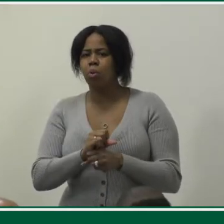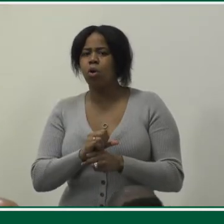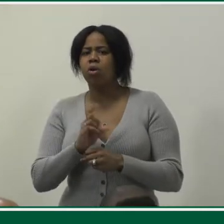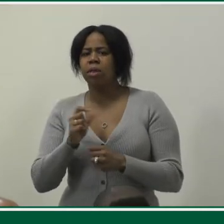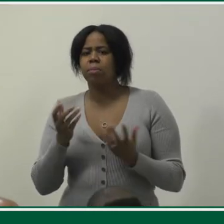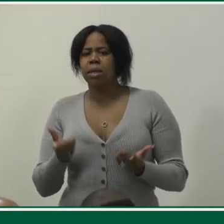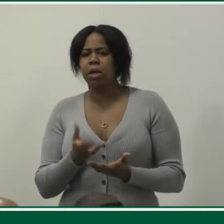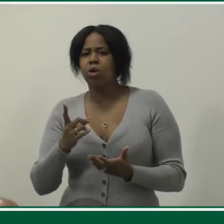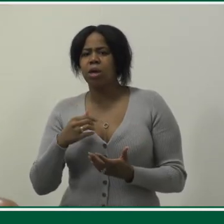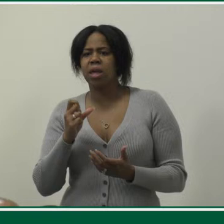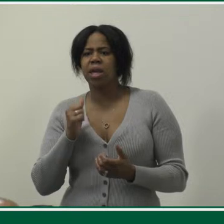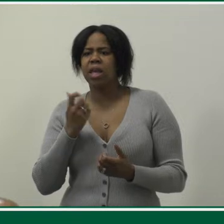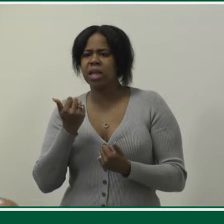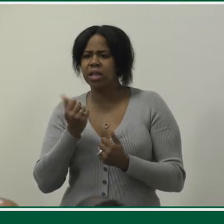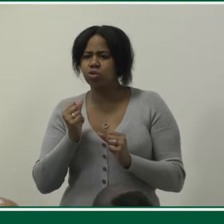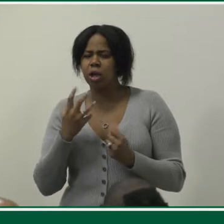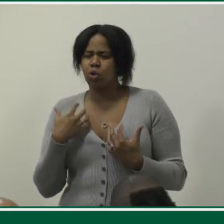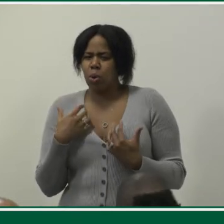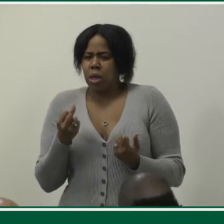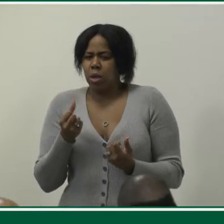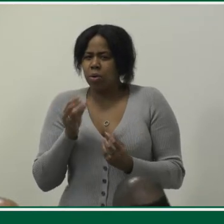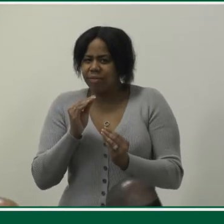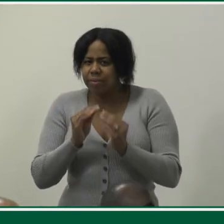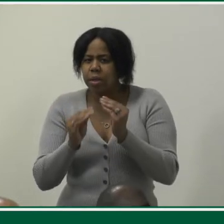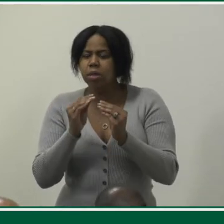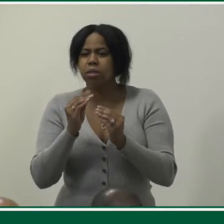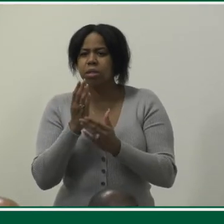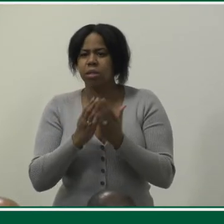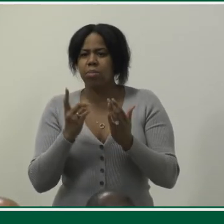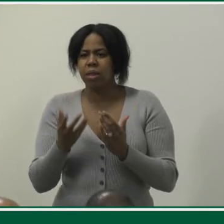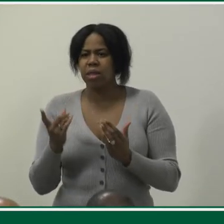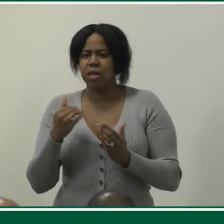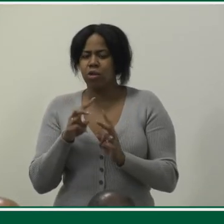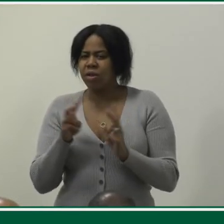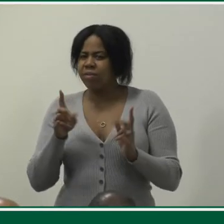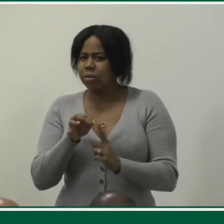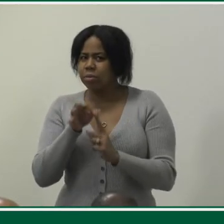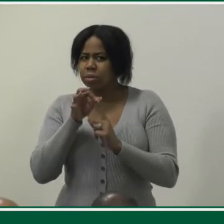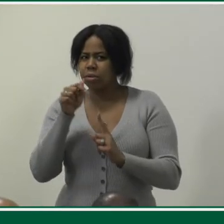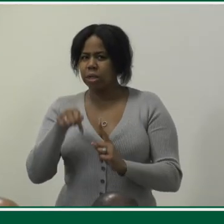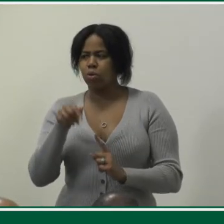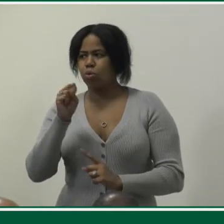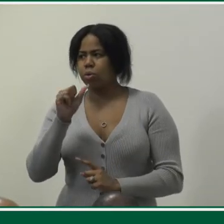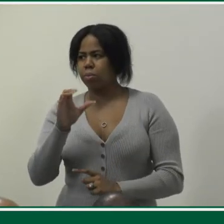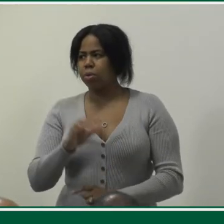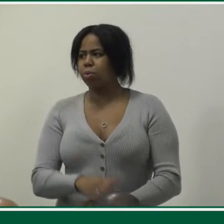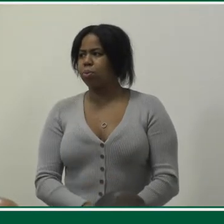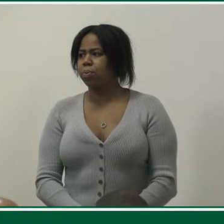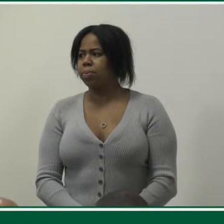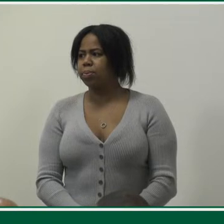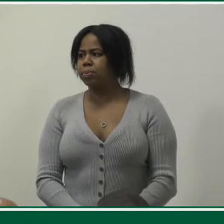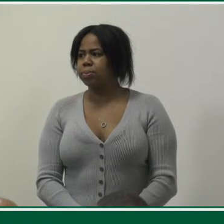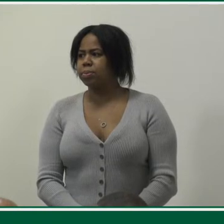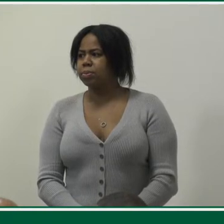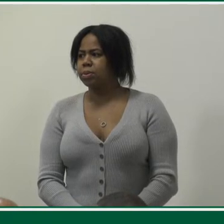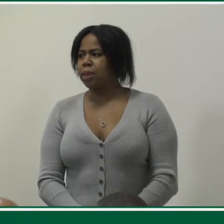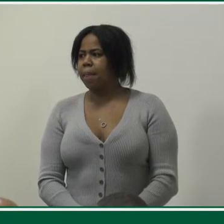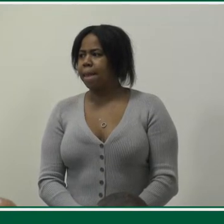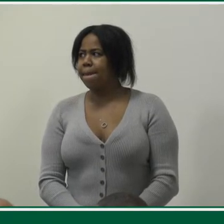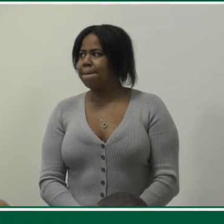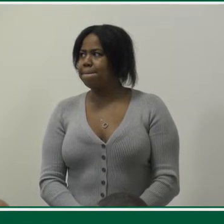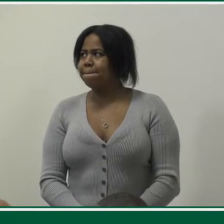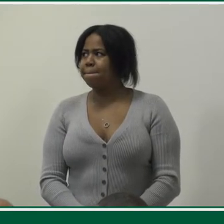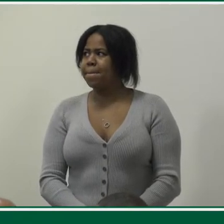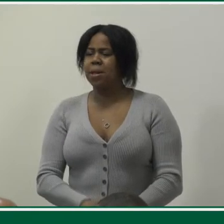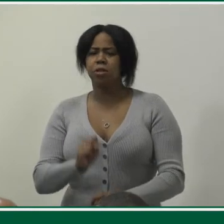some of the ailments that we have here that are very unique to Sacramento. In terms of how the